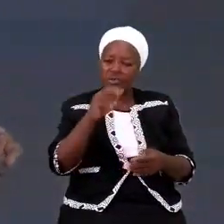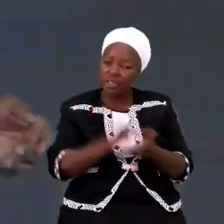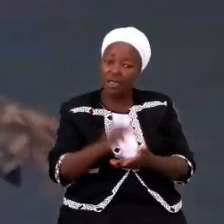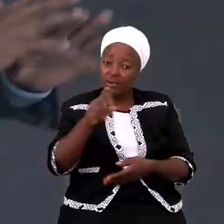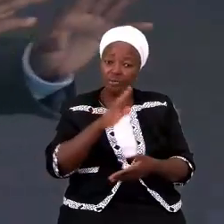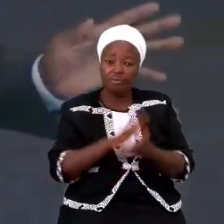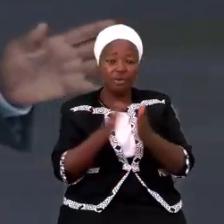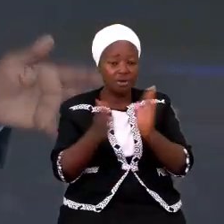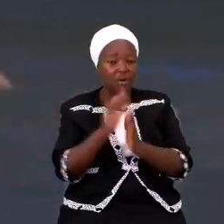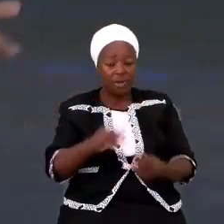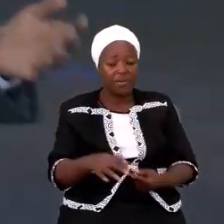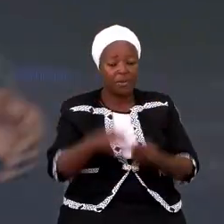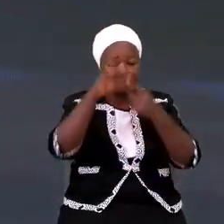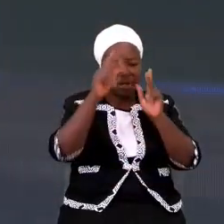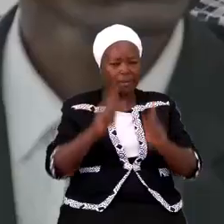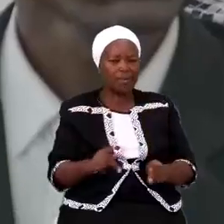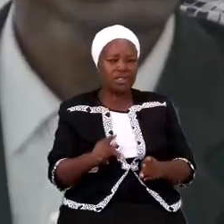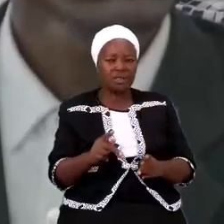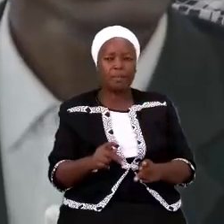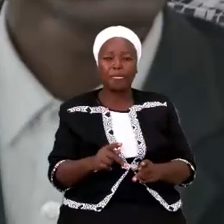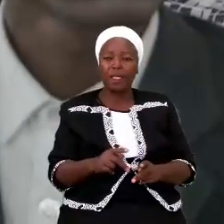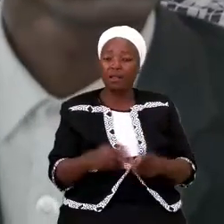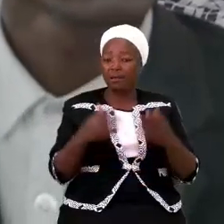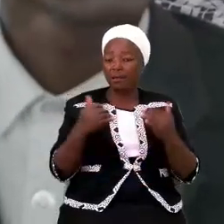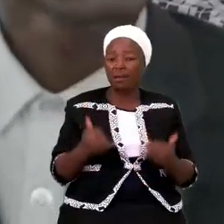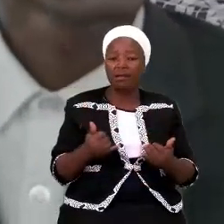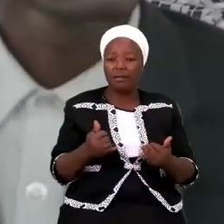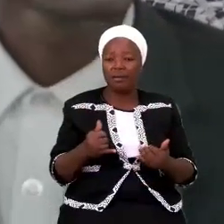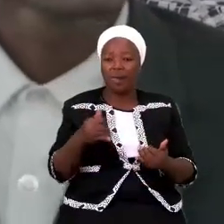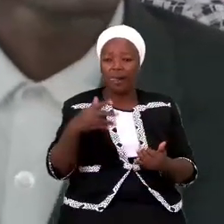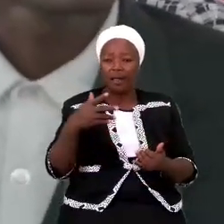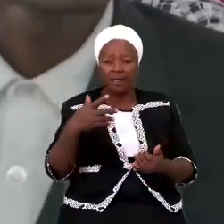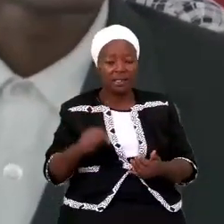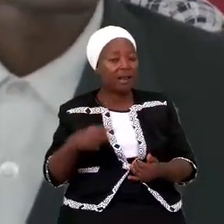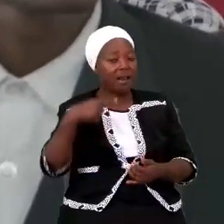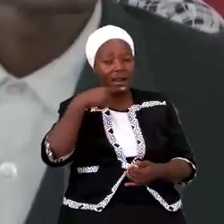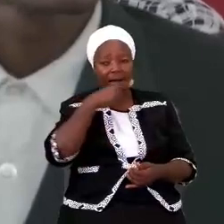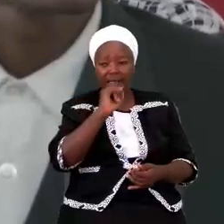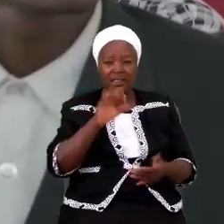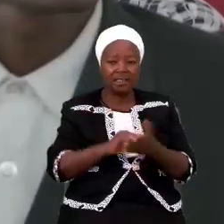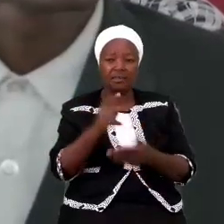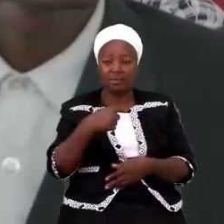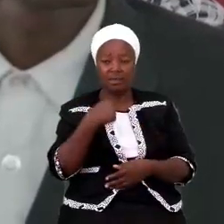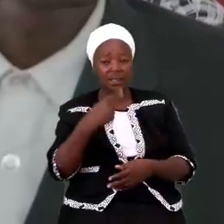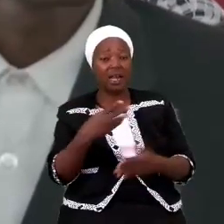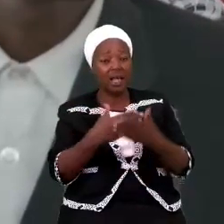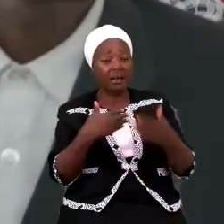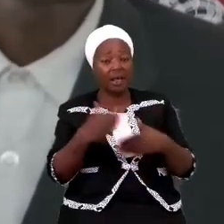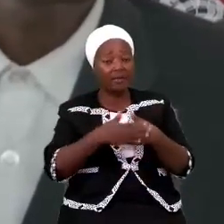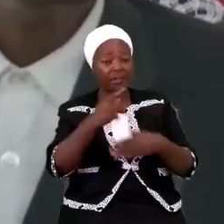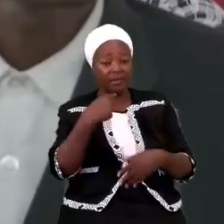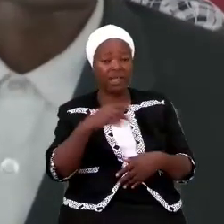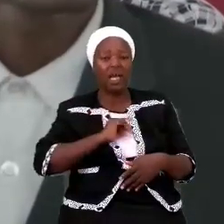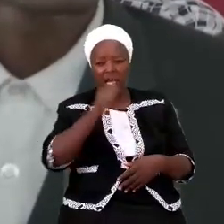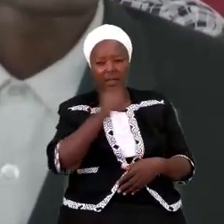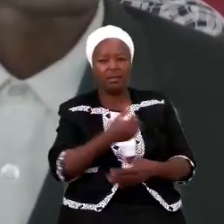telling, after you said, I'm saved. Pastor, no, I don't tell lies. Oh, hold on. With